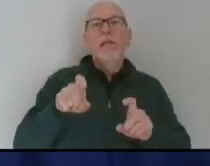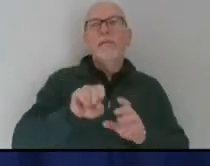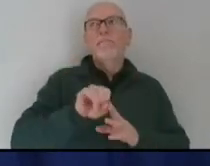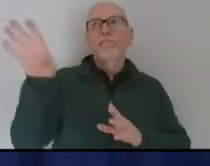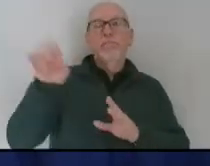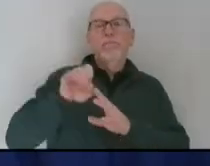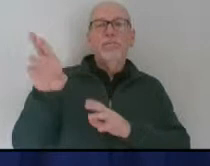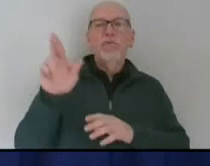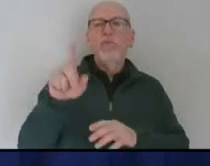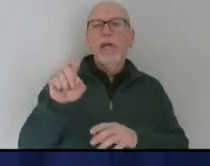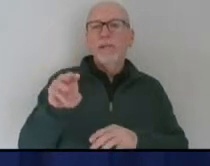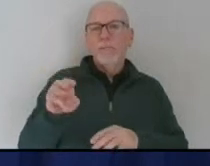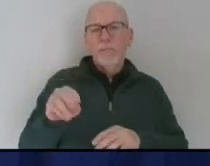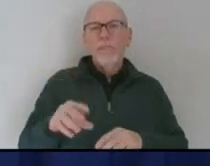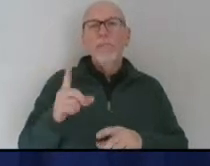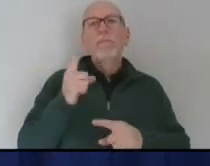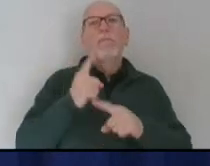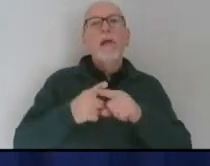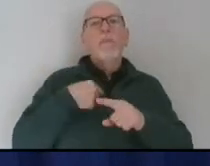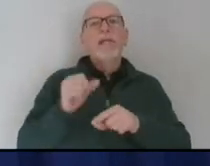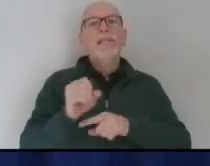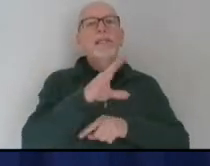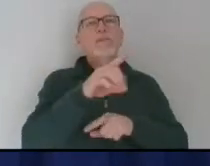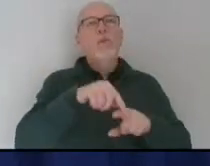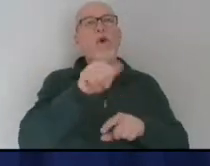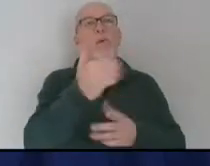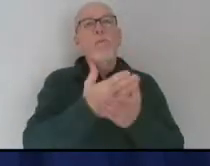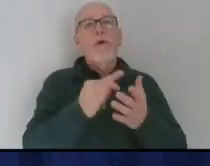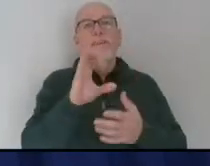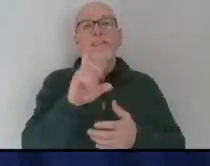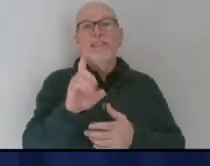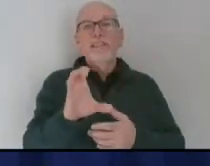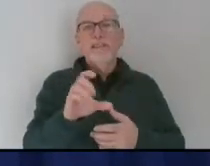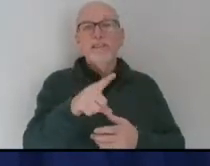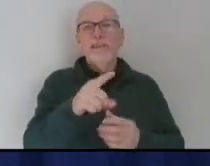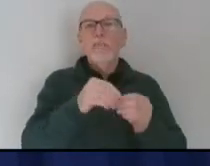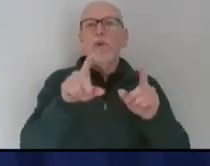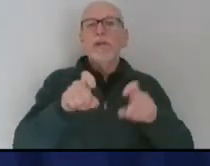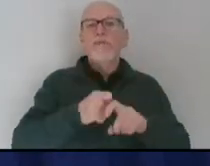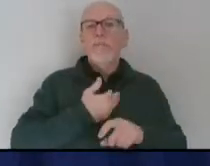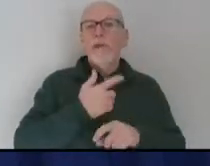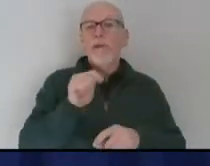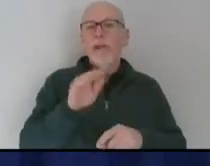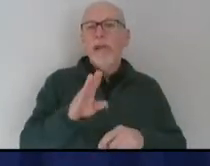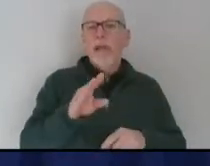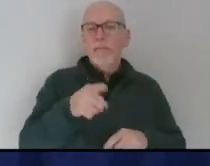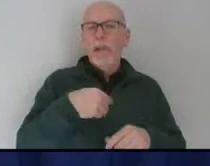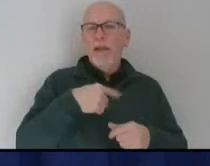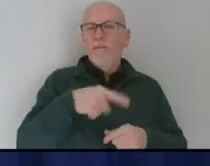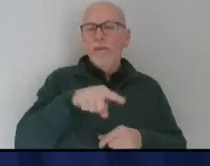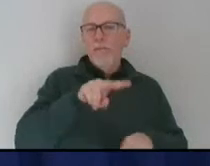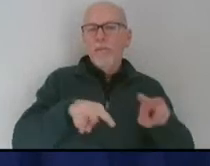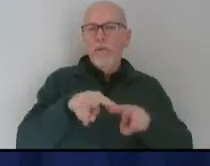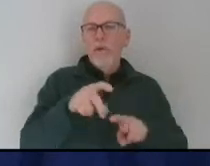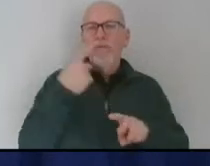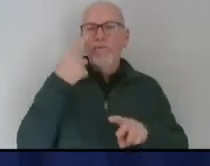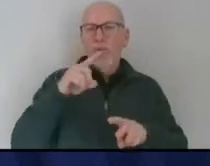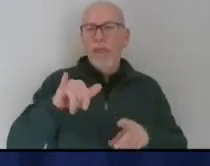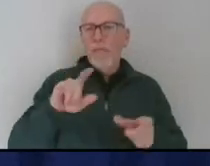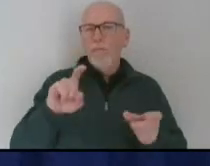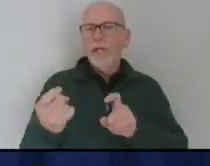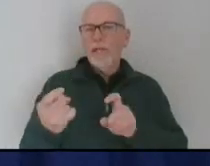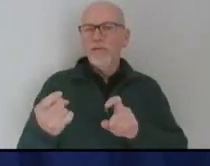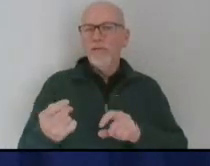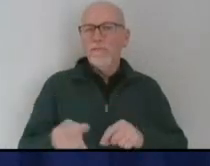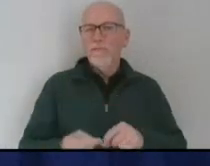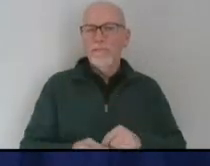also have the ability to send to a separate part of the CDC further tests from our lab to have those looked at for the mutation. We